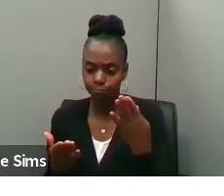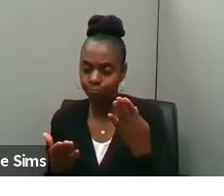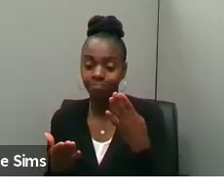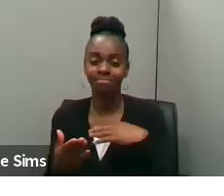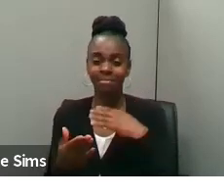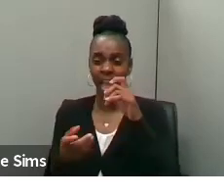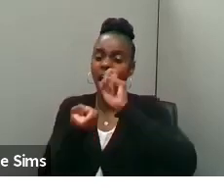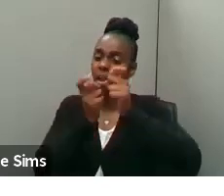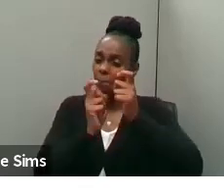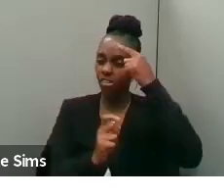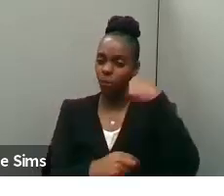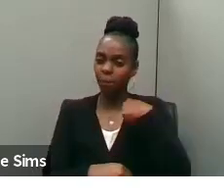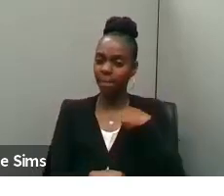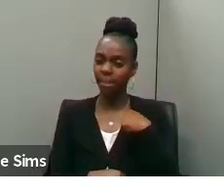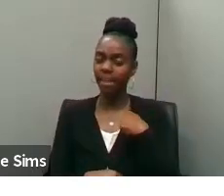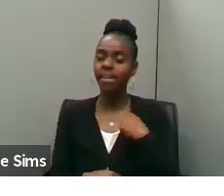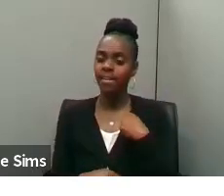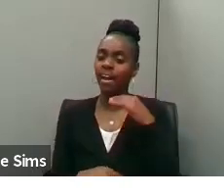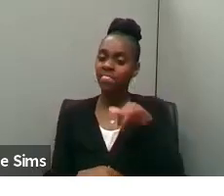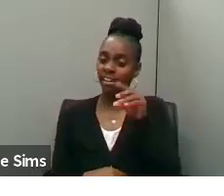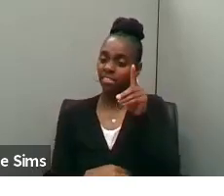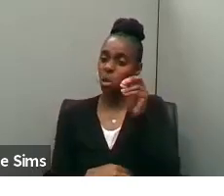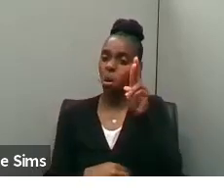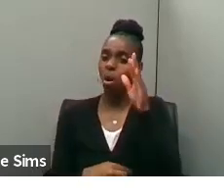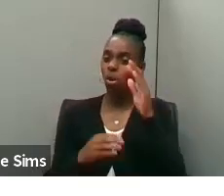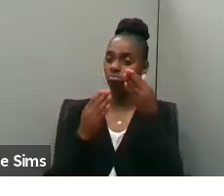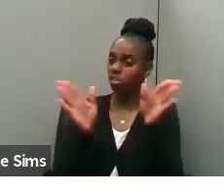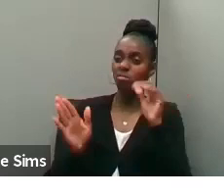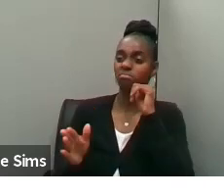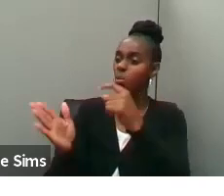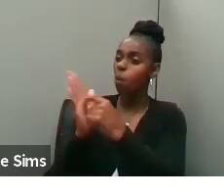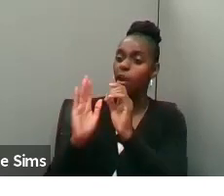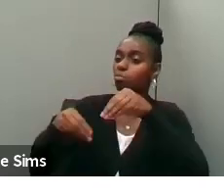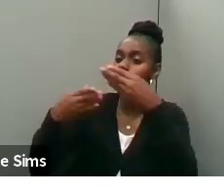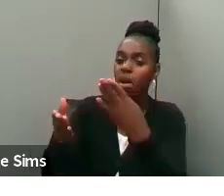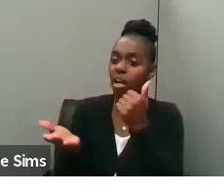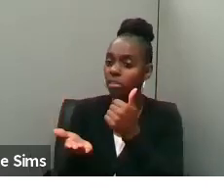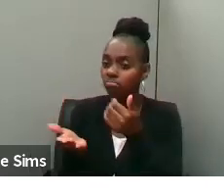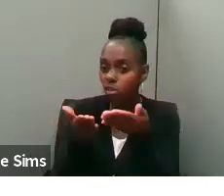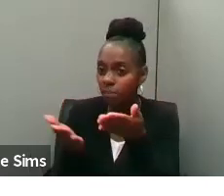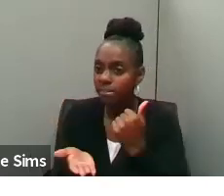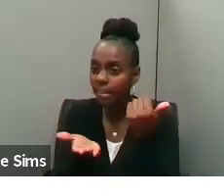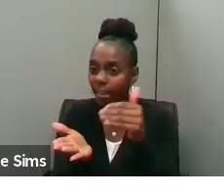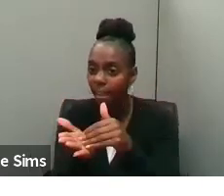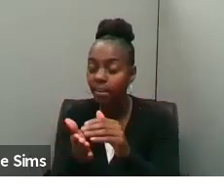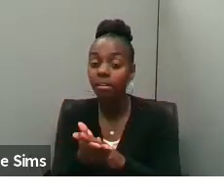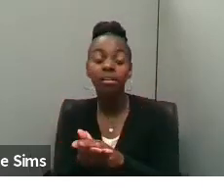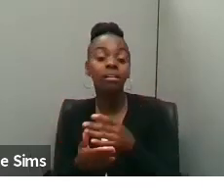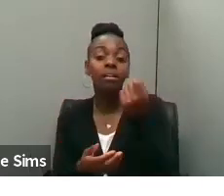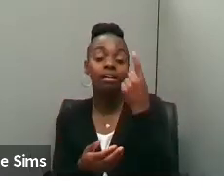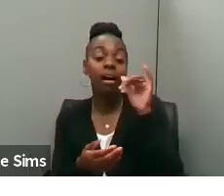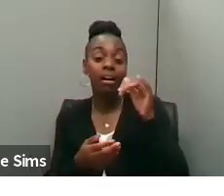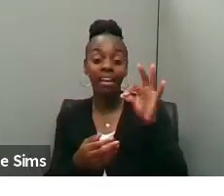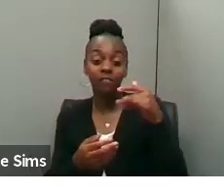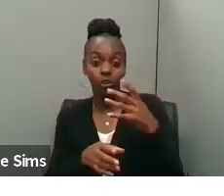an accommodation for me, then the GOR generally will not be obligated to provide that service again, so long as the service that I have